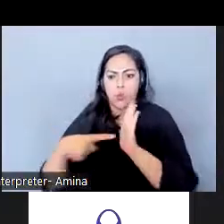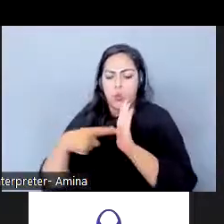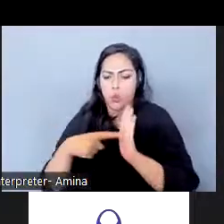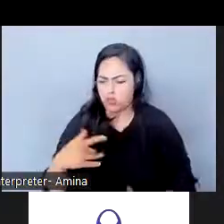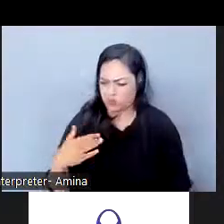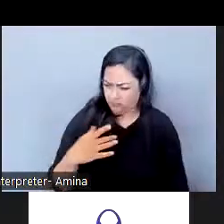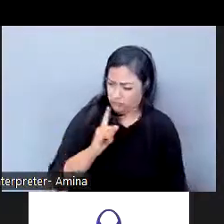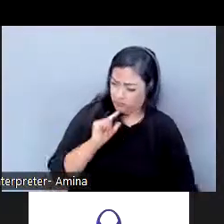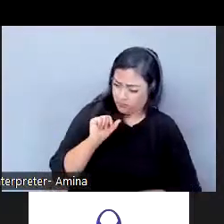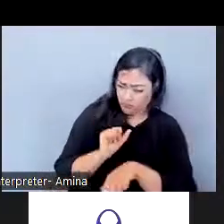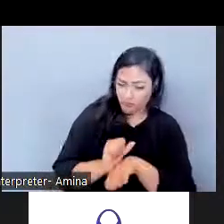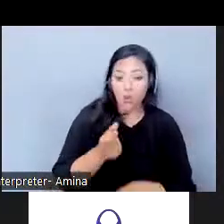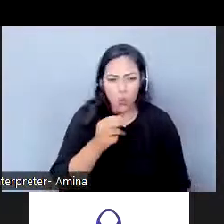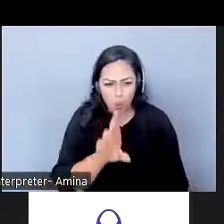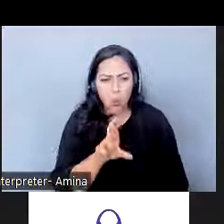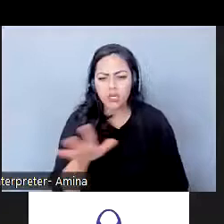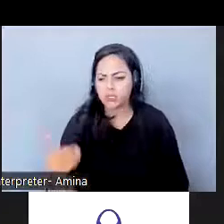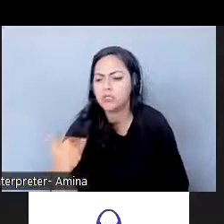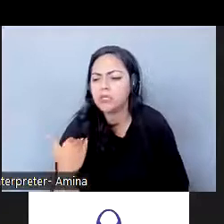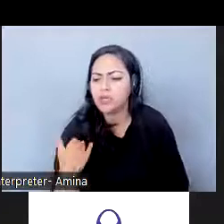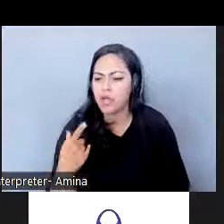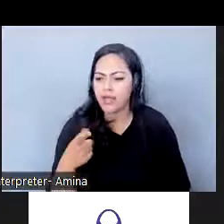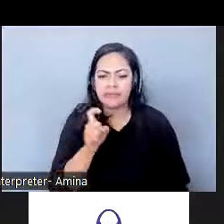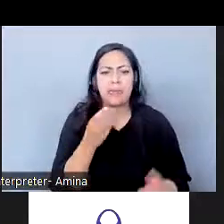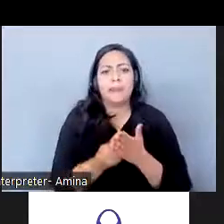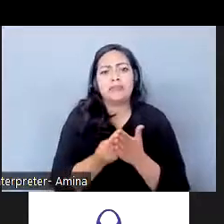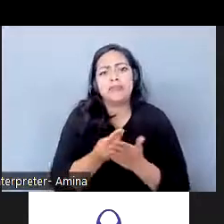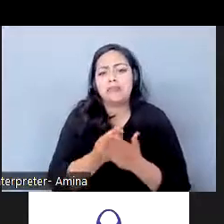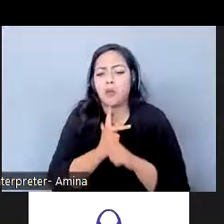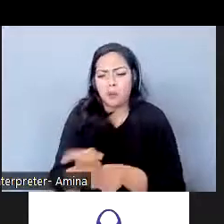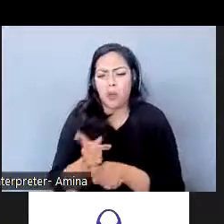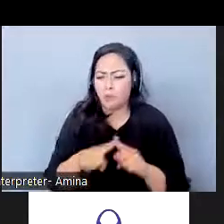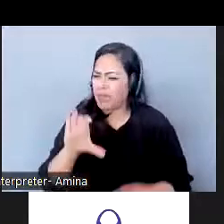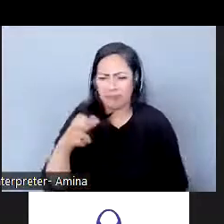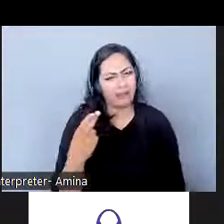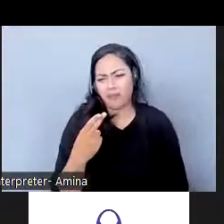needs money, but they don't want it in cash, they want it in gift cards, or they want it in another format that's just